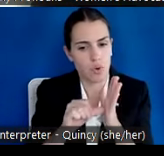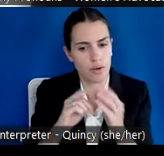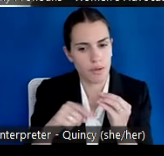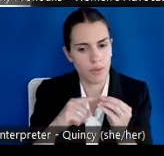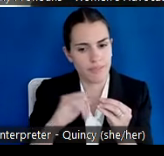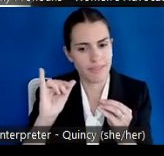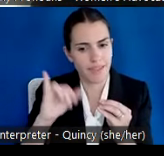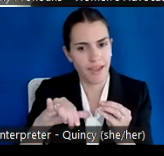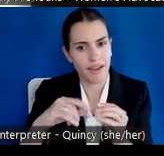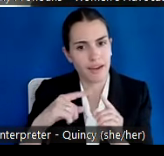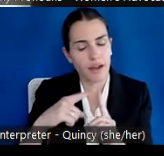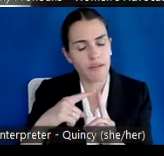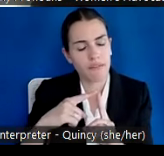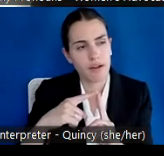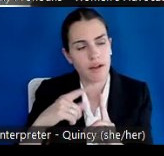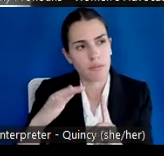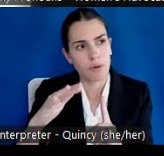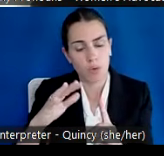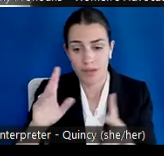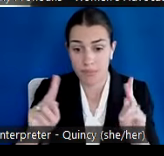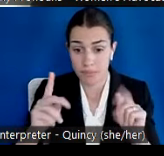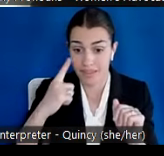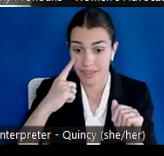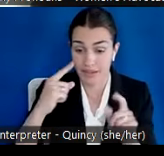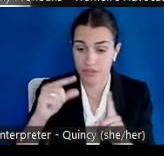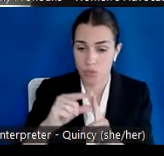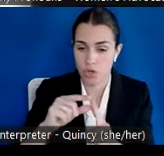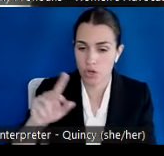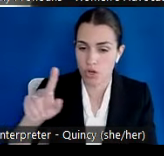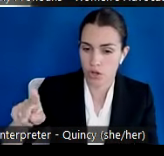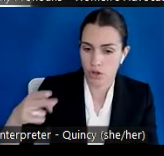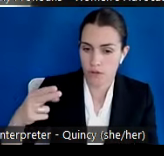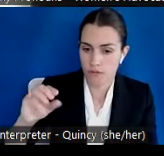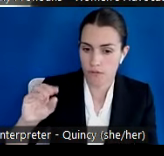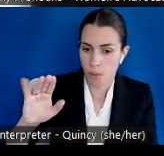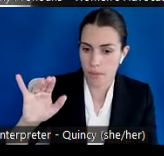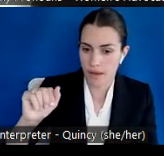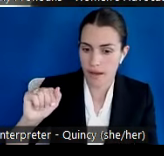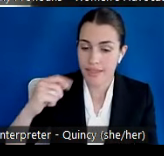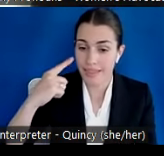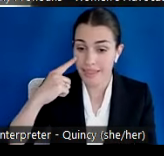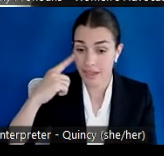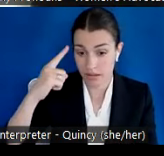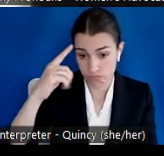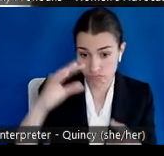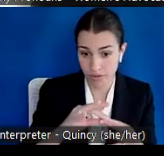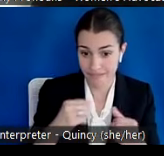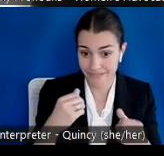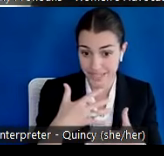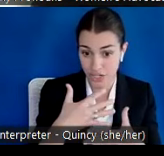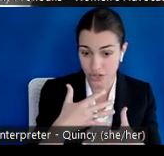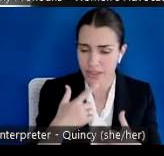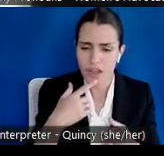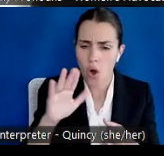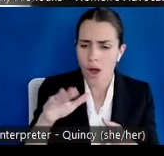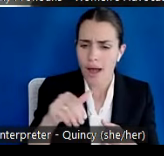the sense of when people think of the word phobia, they think like, oh, it's just fear. And they're like, oh, I'm not afraid of people